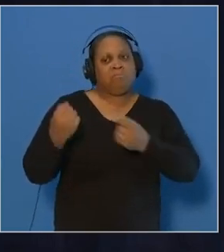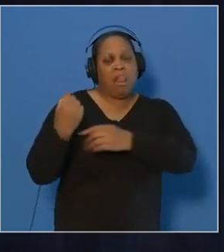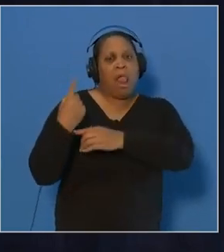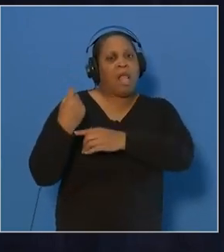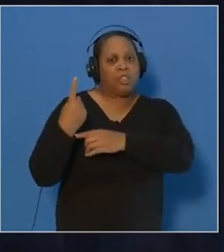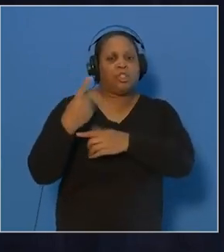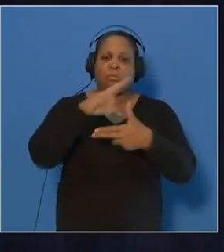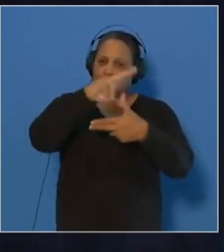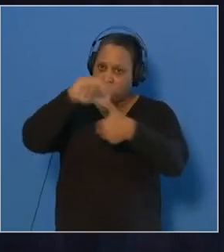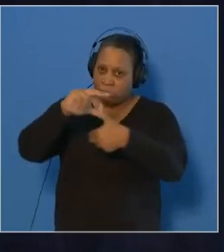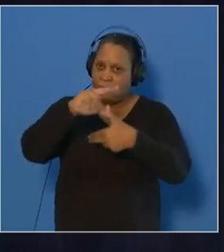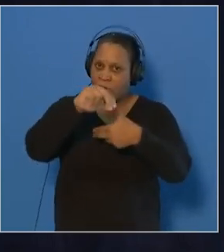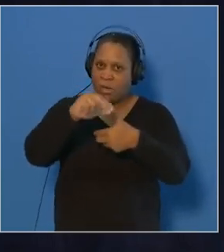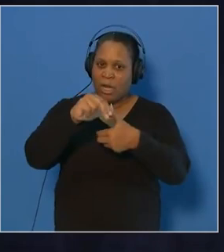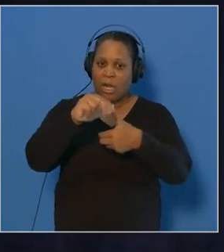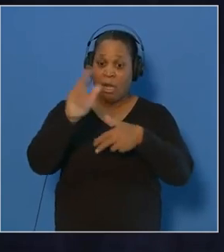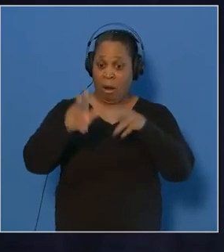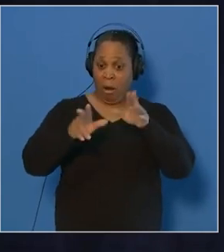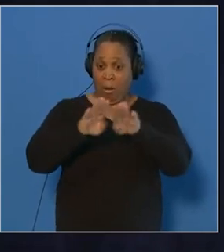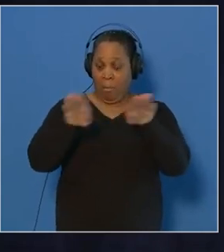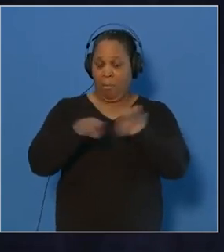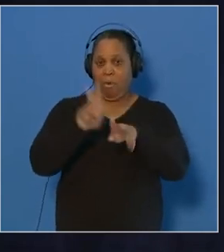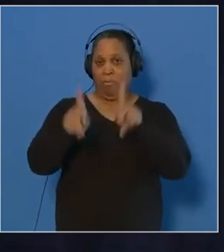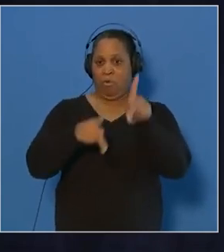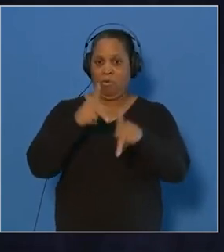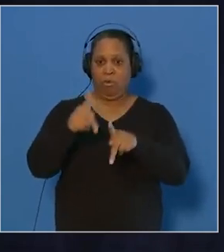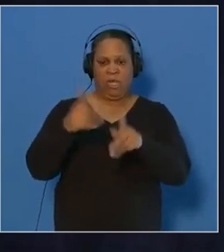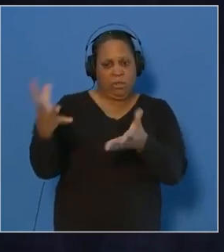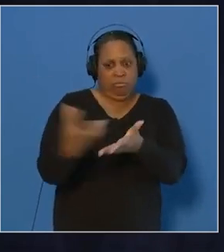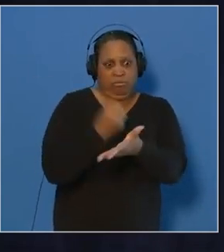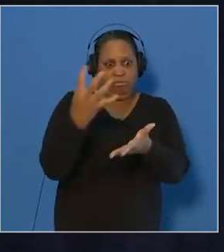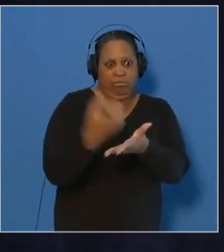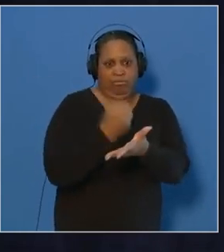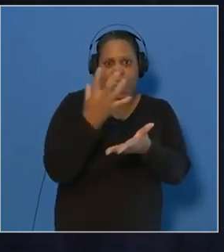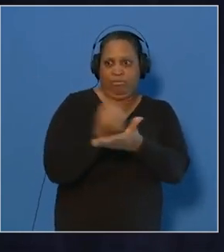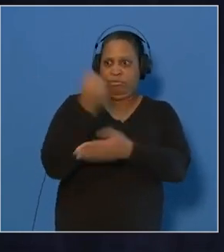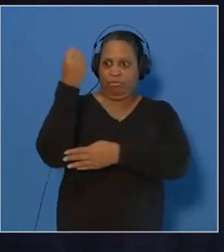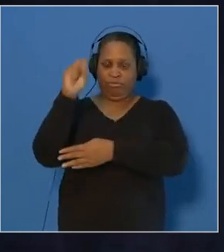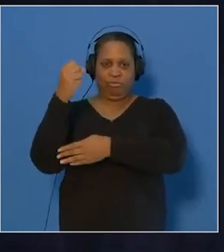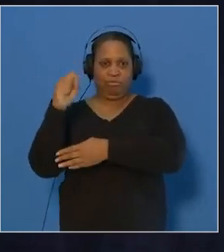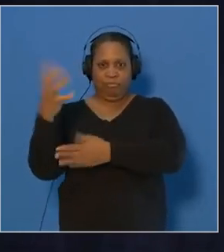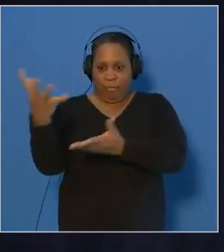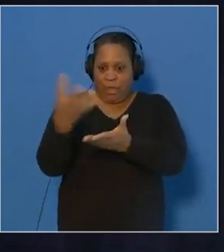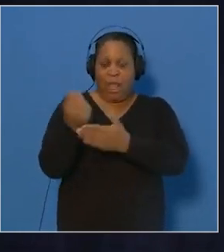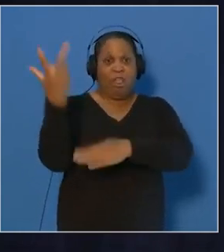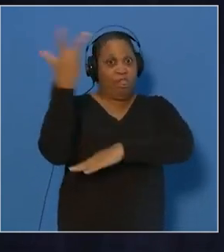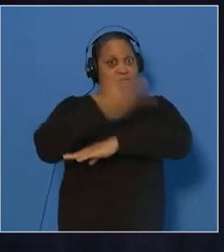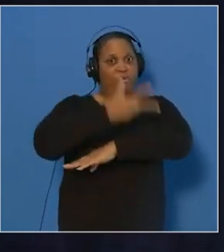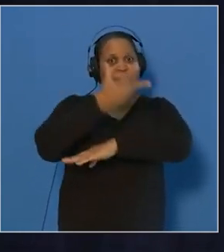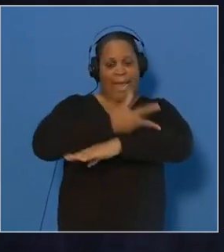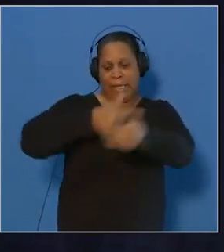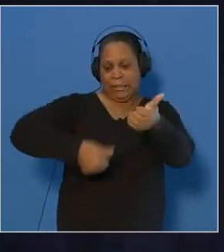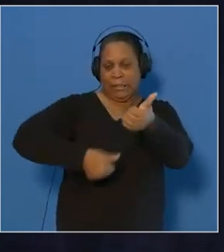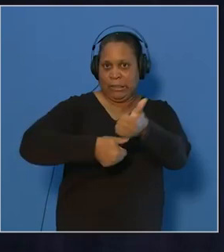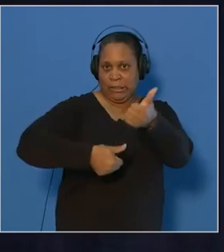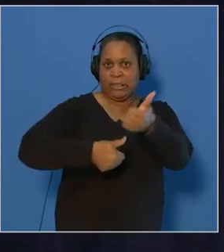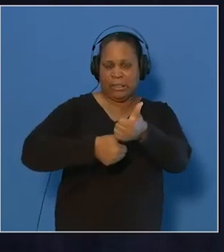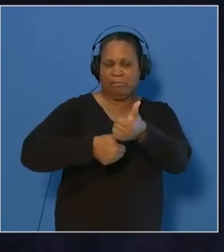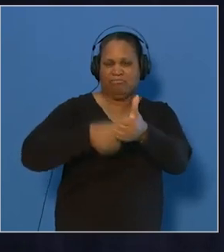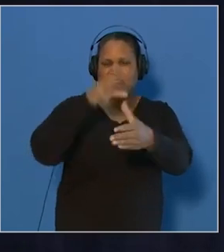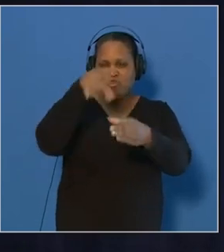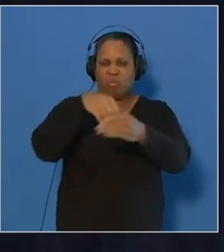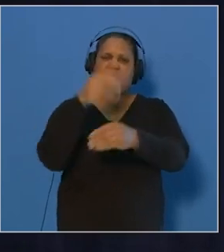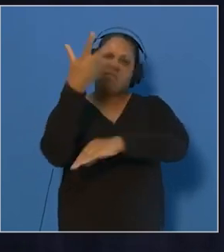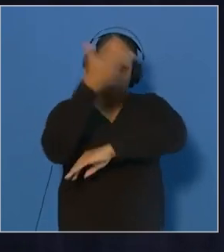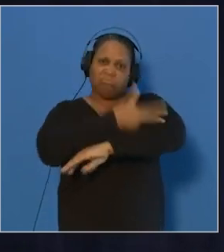season, Bermudians rallied and raised more than 2 tons of aid in 3 days. Within 72 hours